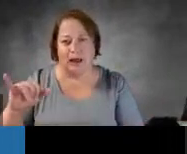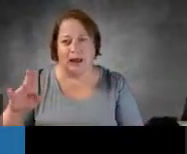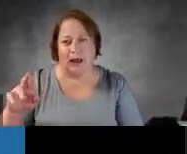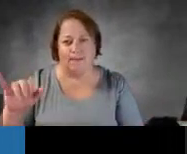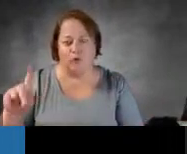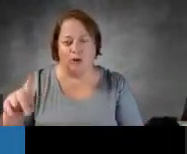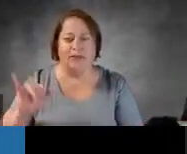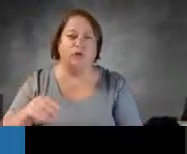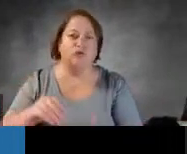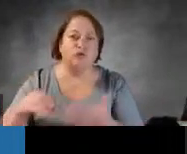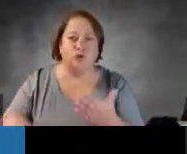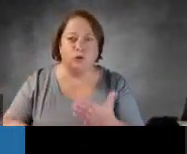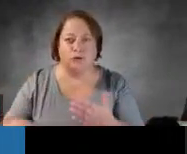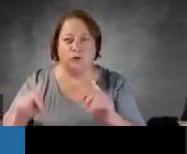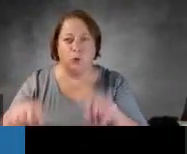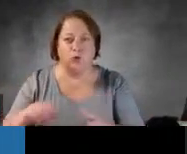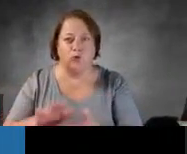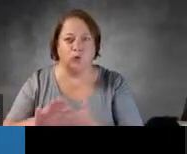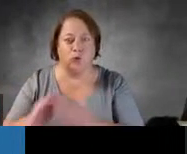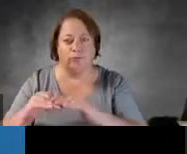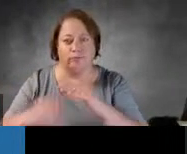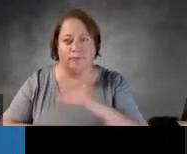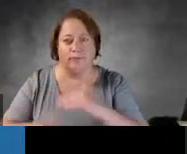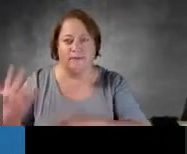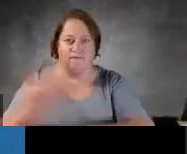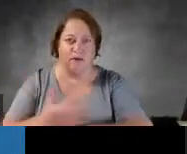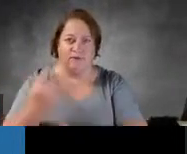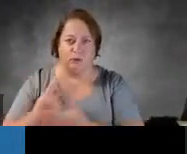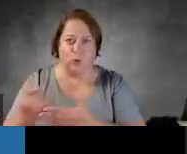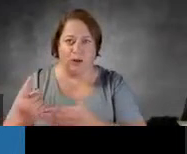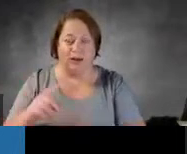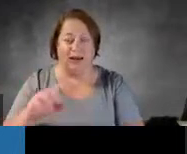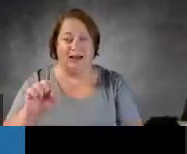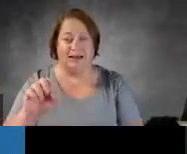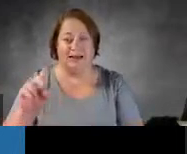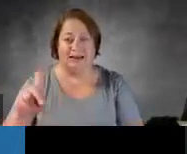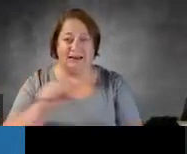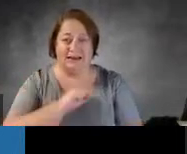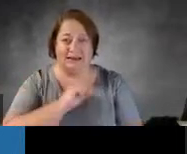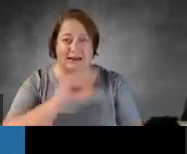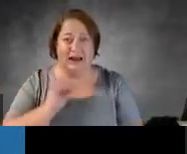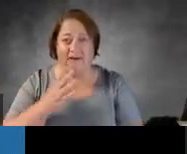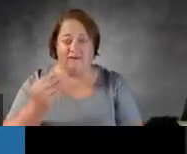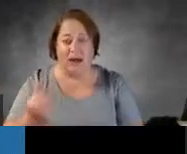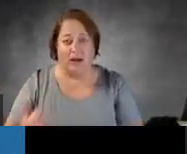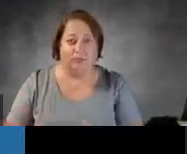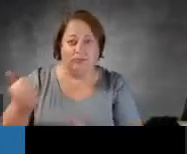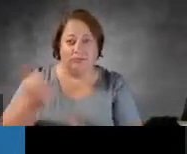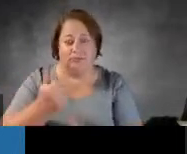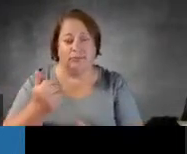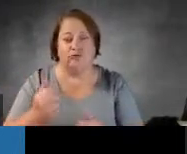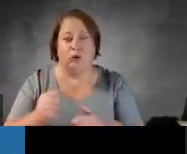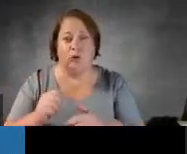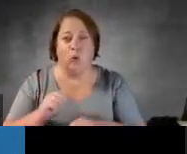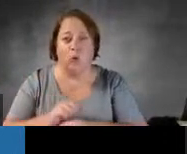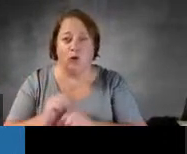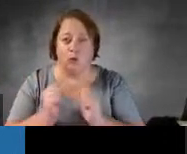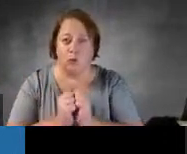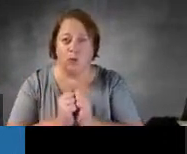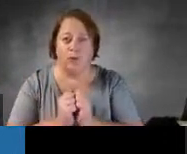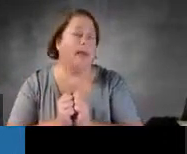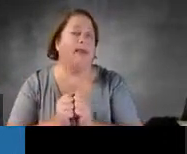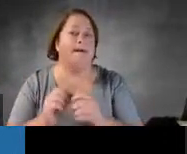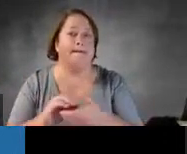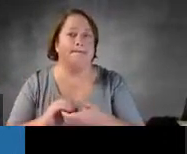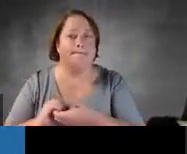attending school less than 5 days a week. SSD staff, as well as administration, collaborated with partner districts to support